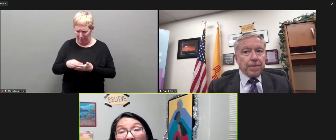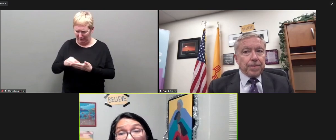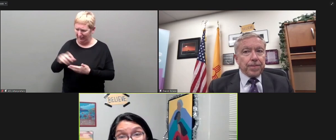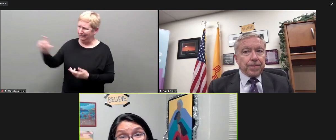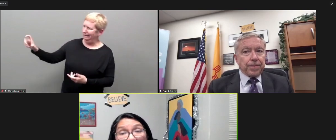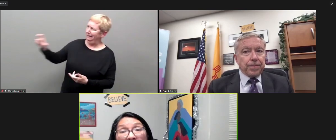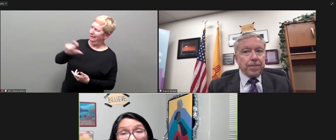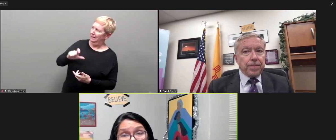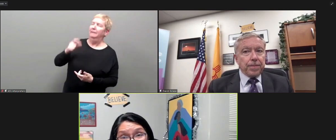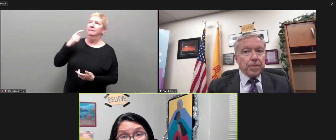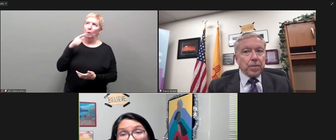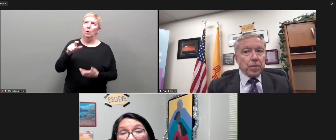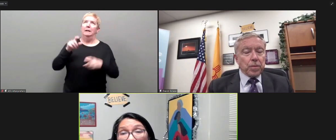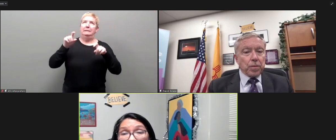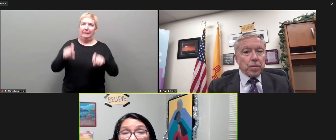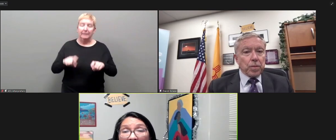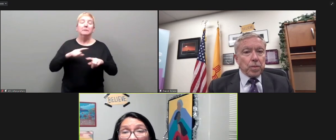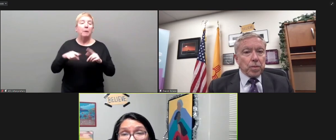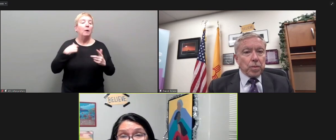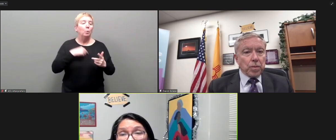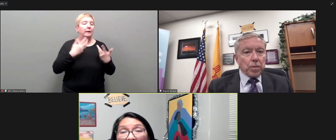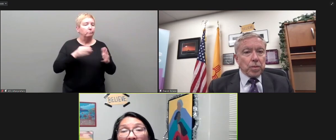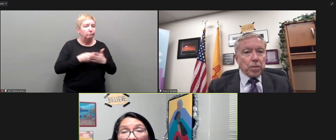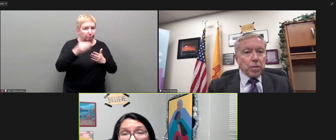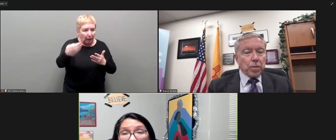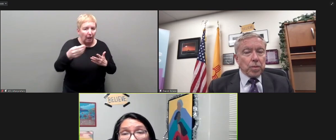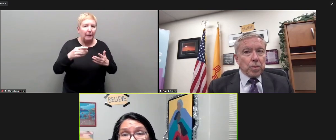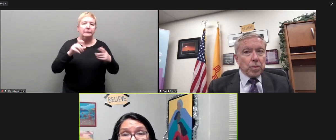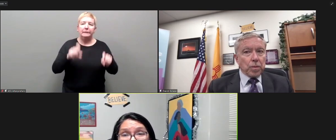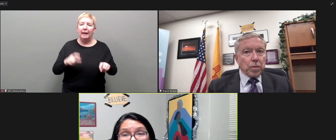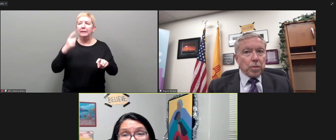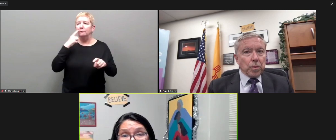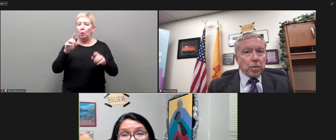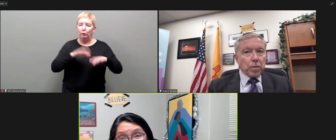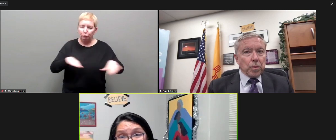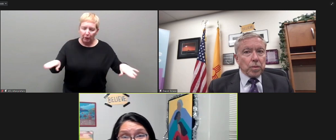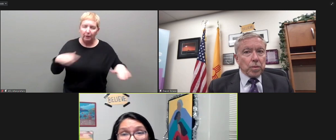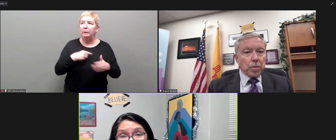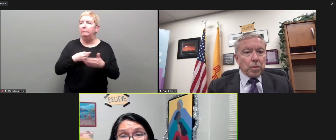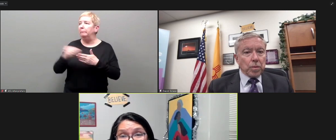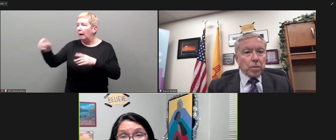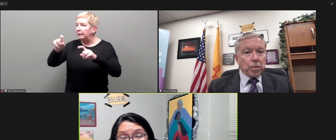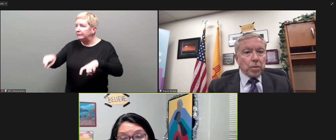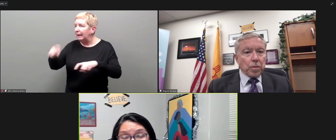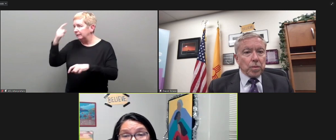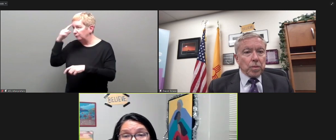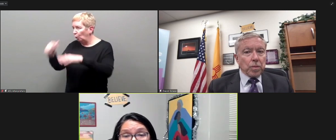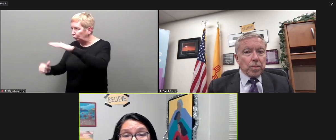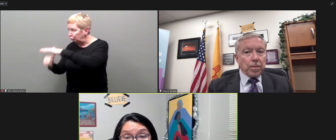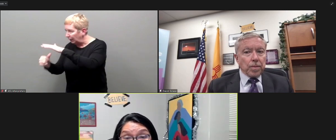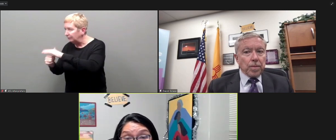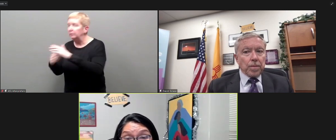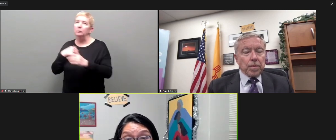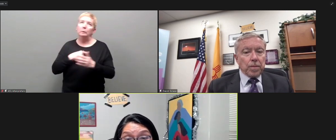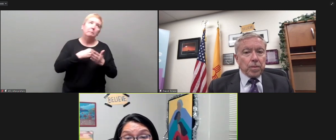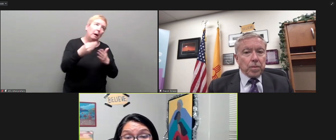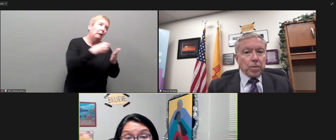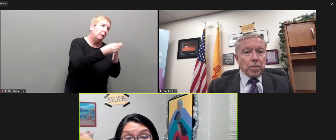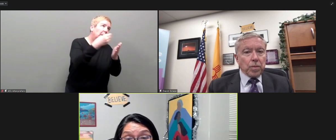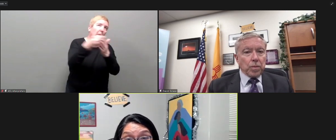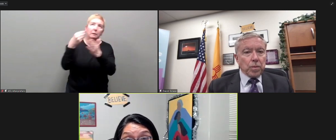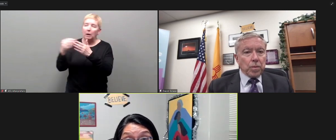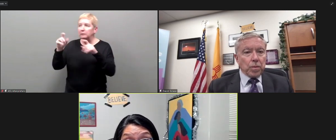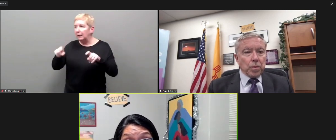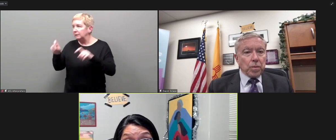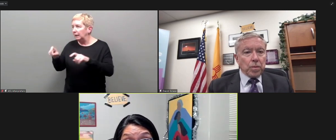been purchasing for rapid testing for kids, for shelters, for different locations that have needed it throughout the state.